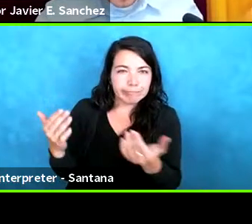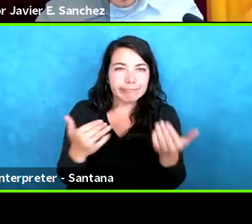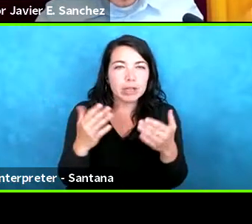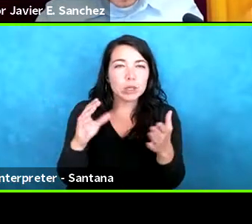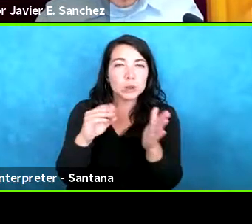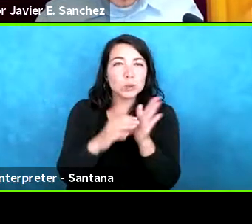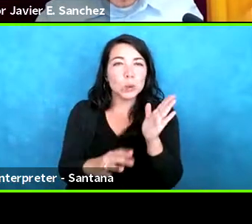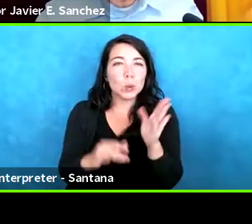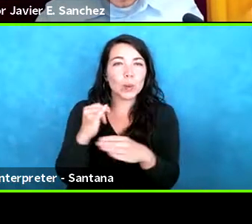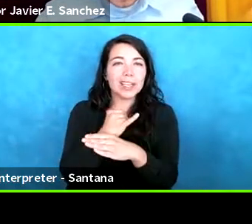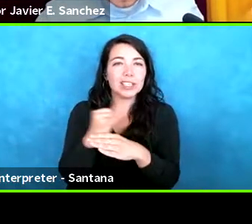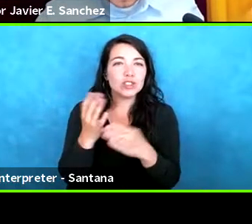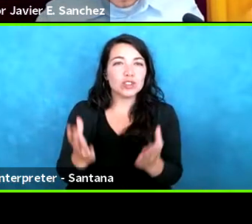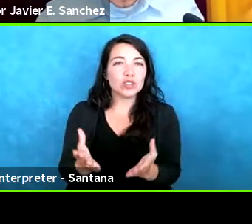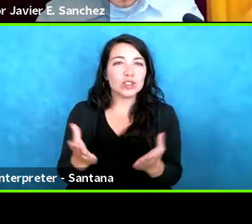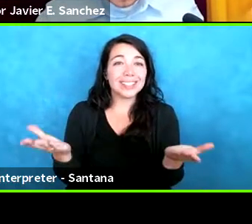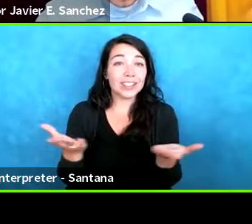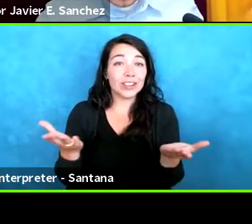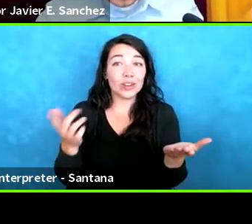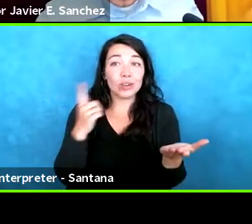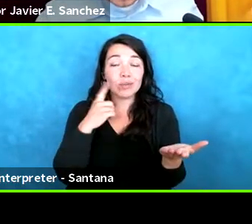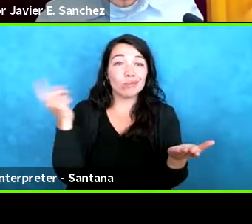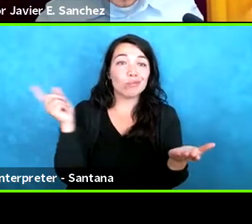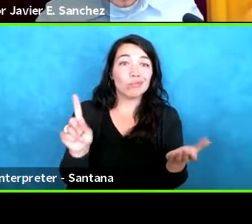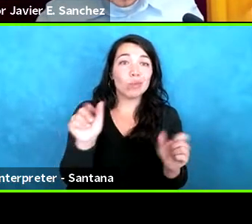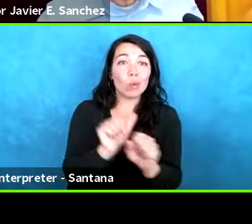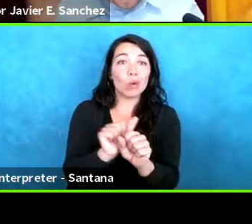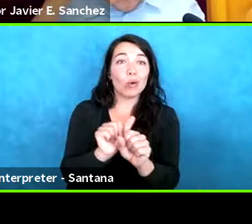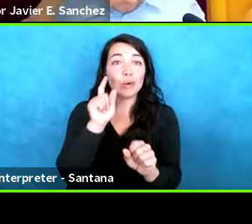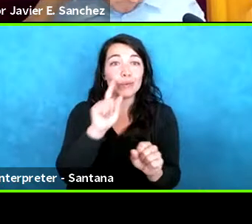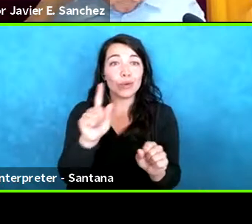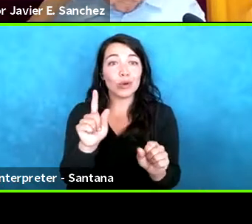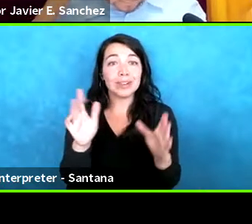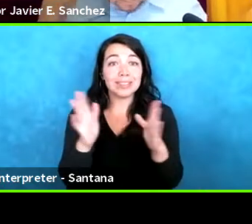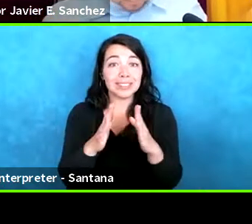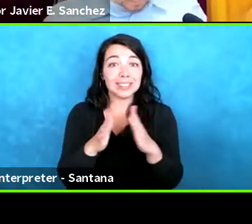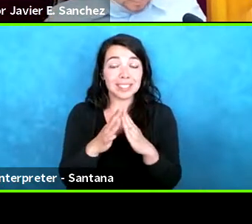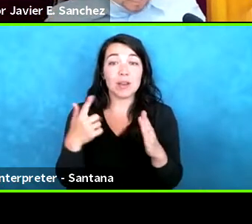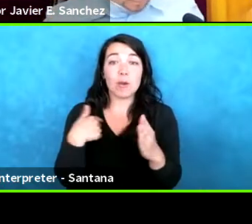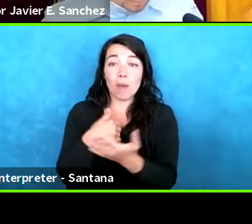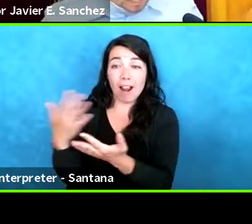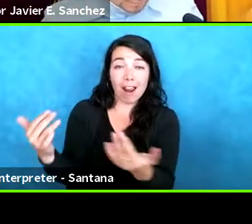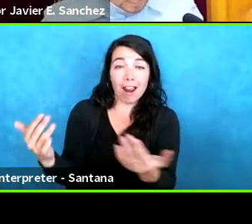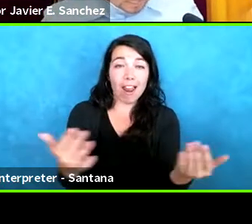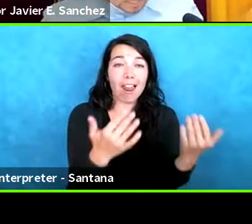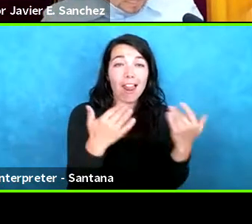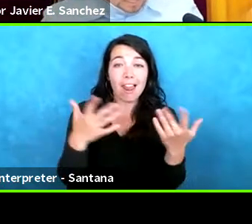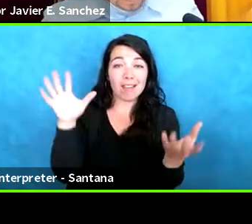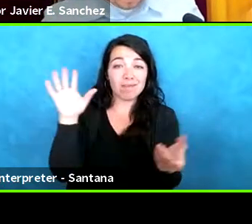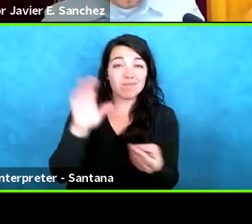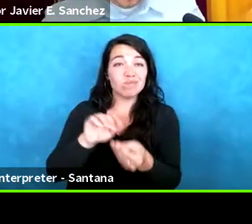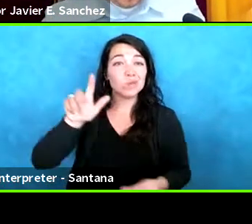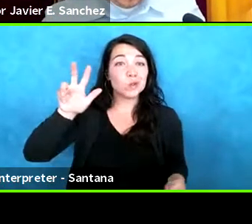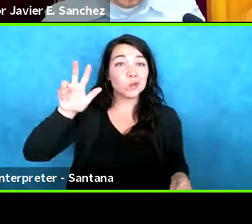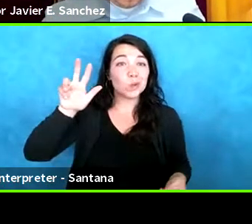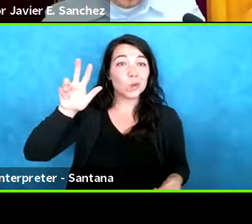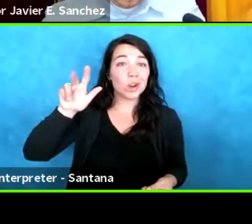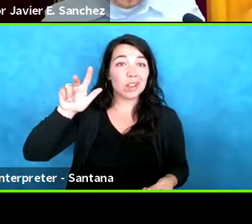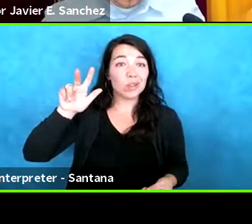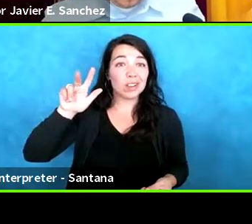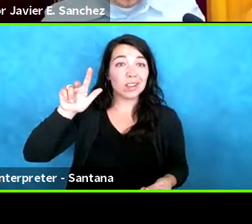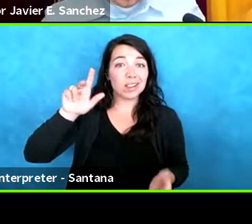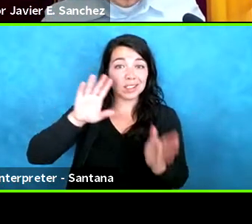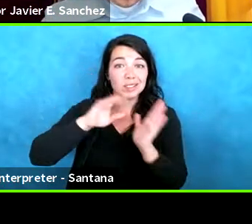through the summer here at the city. We were able to get over 23 student interns to work